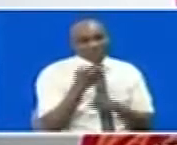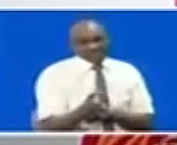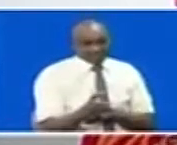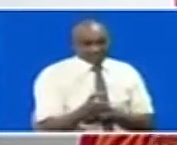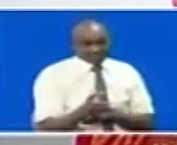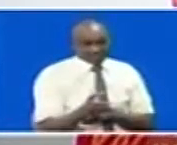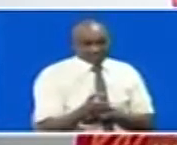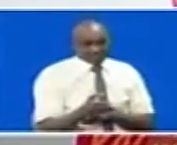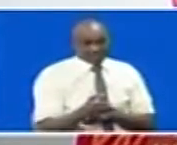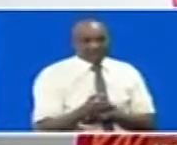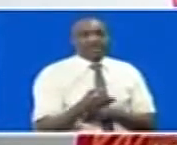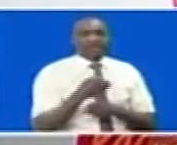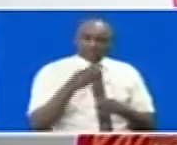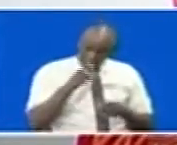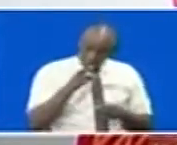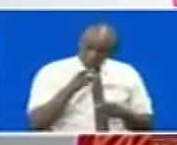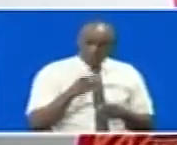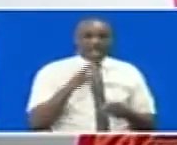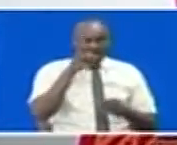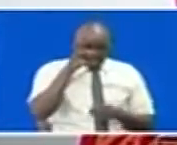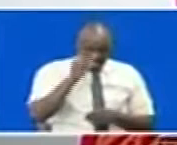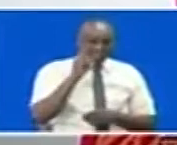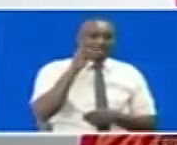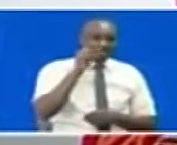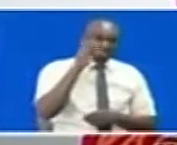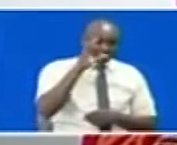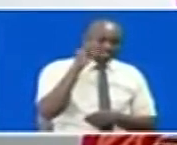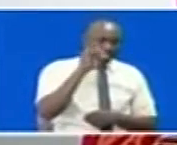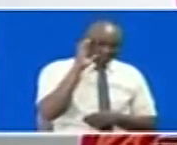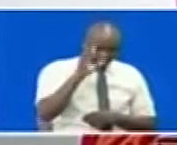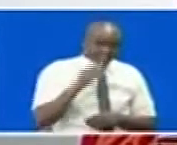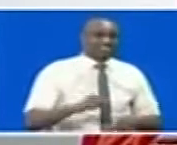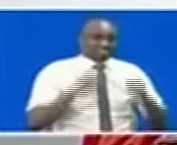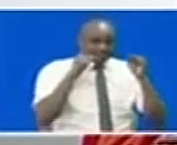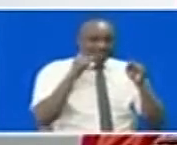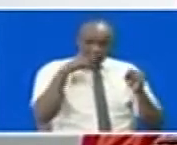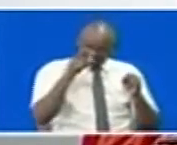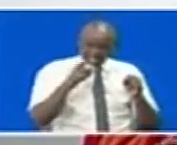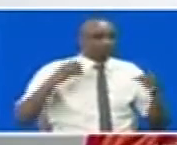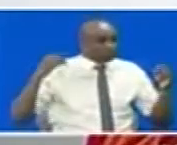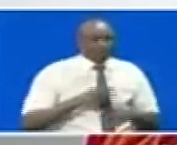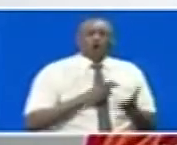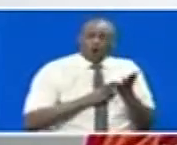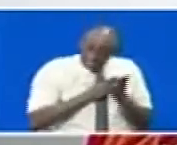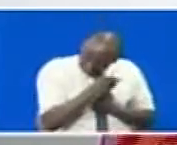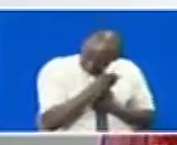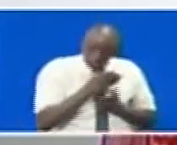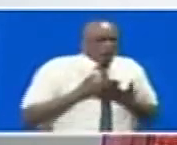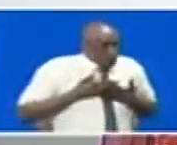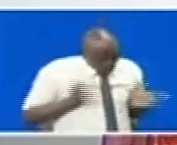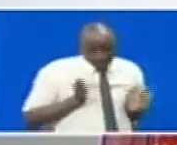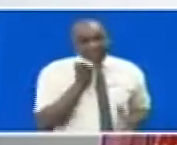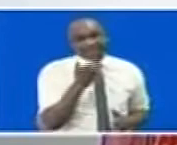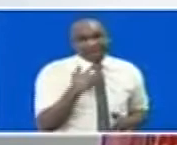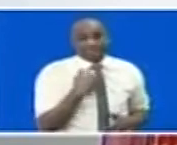What Mr. Ole Kaparo is shockingly honest and sincere. He